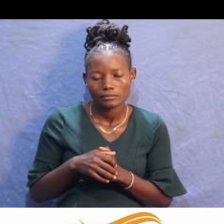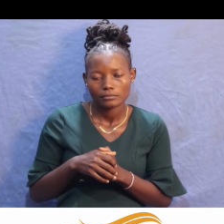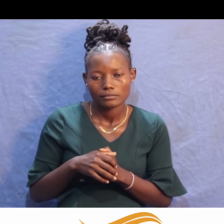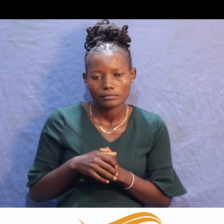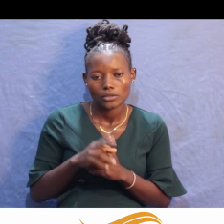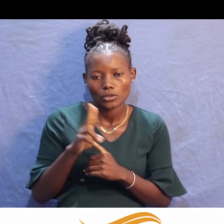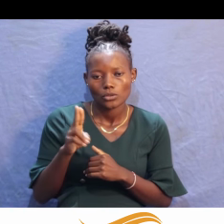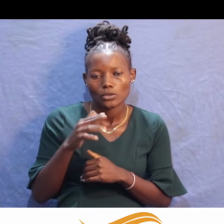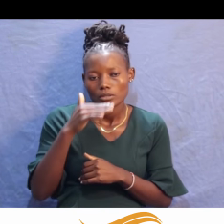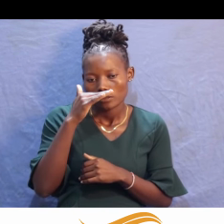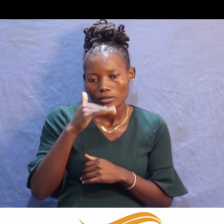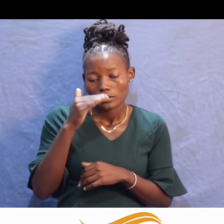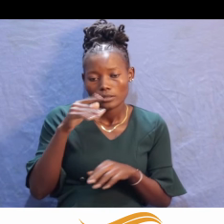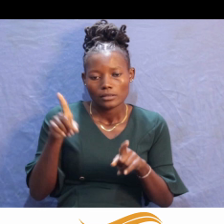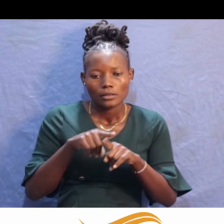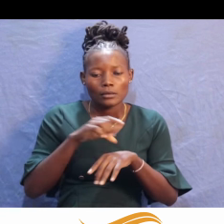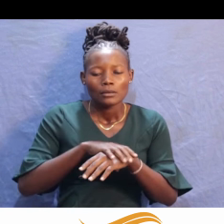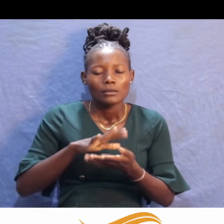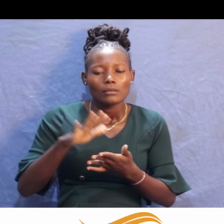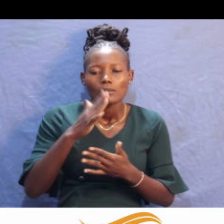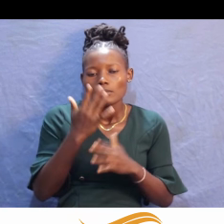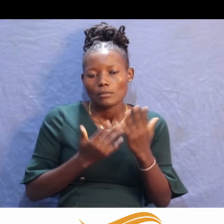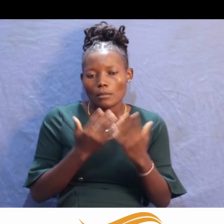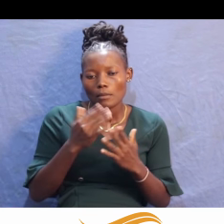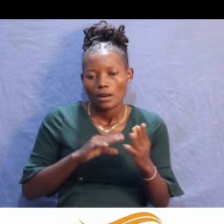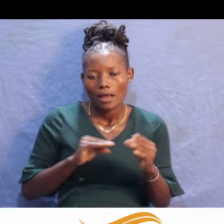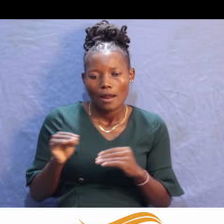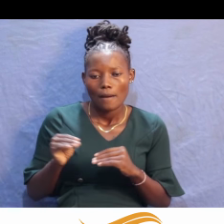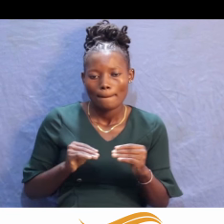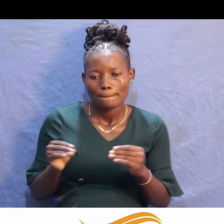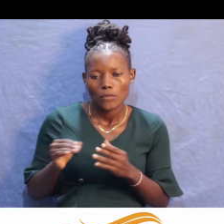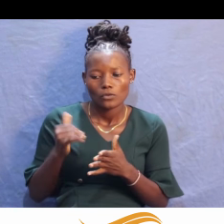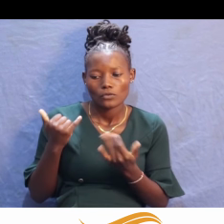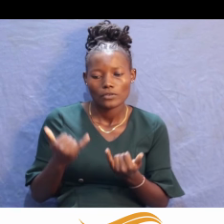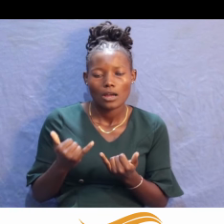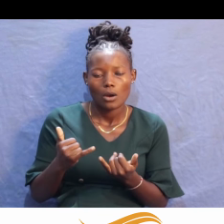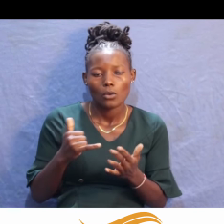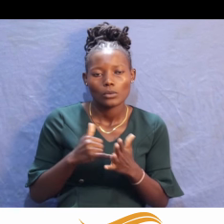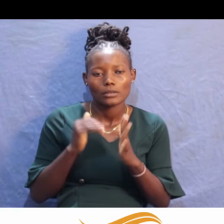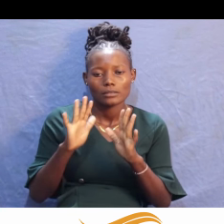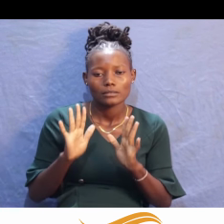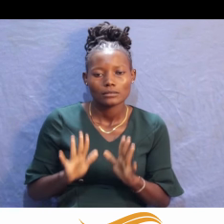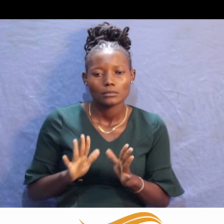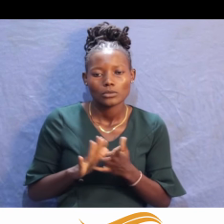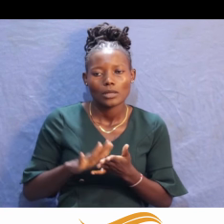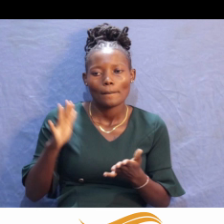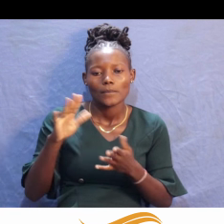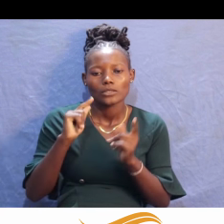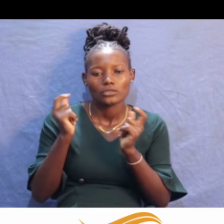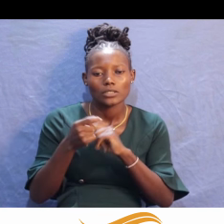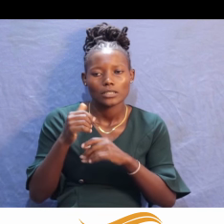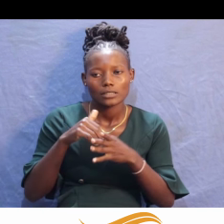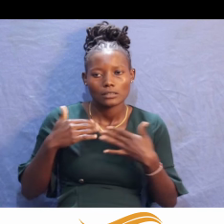using oxygen and receives more blood flow. So there's two huge changes in the body